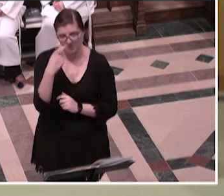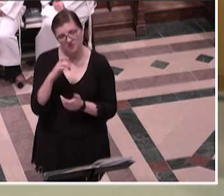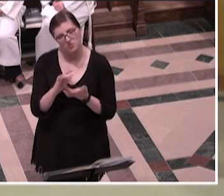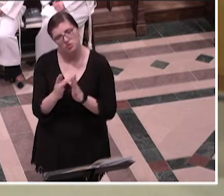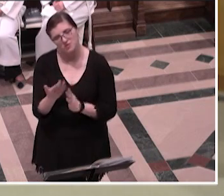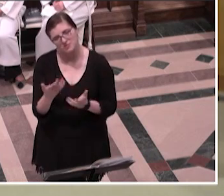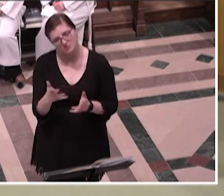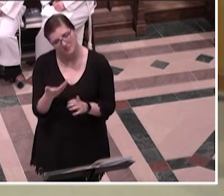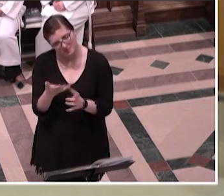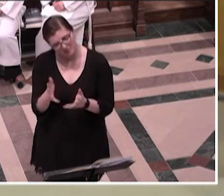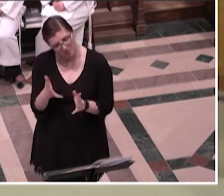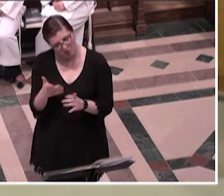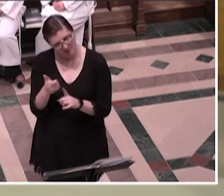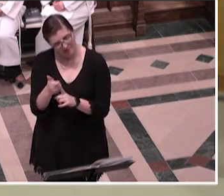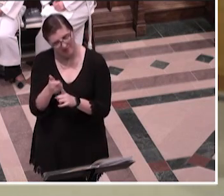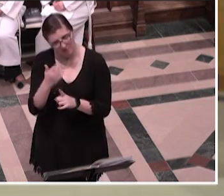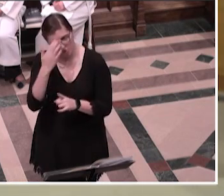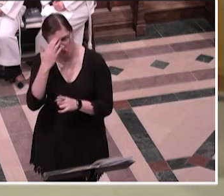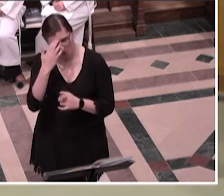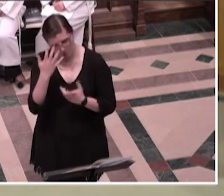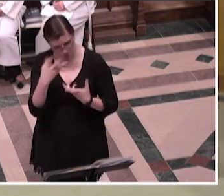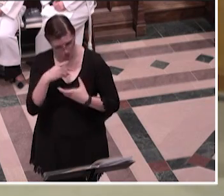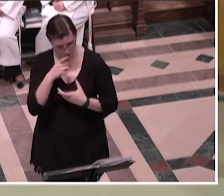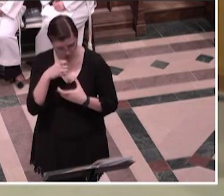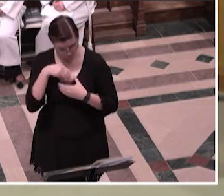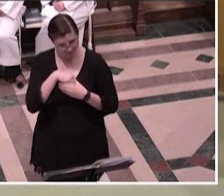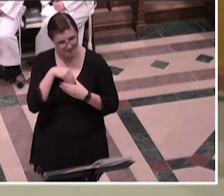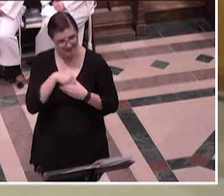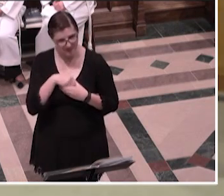was in everyone.